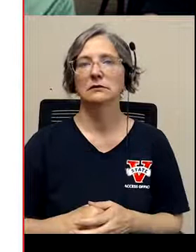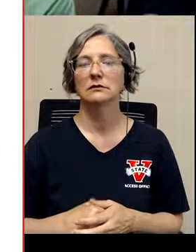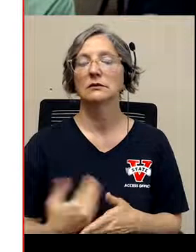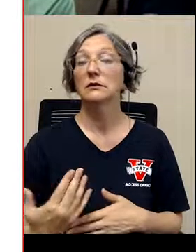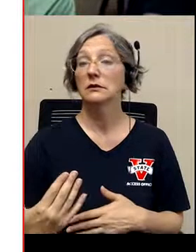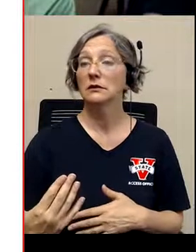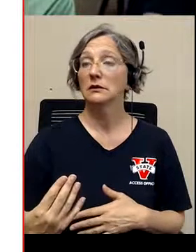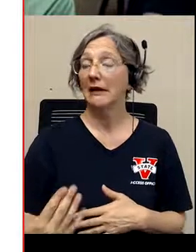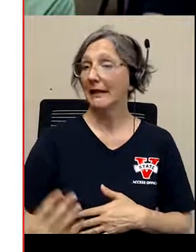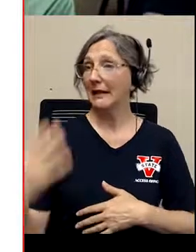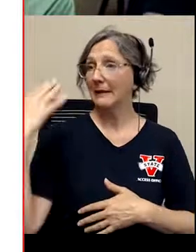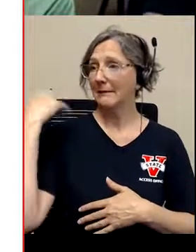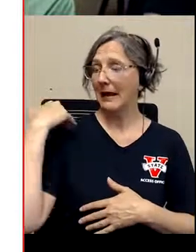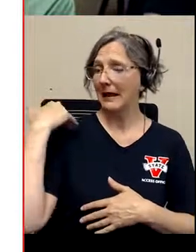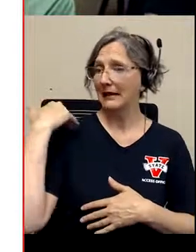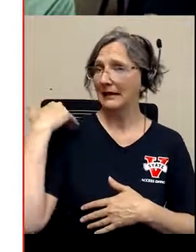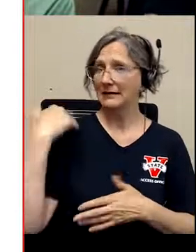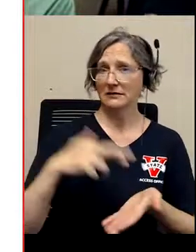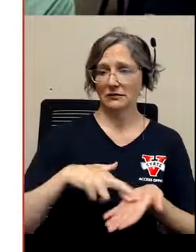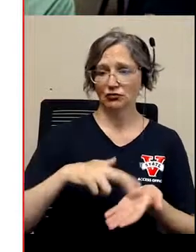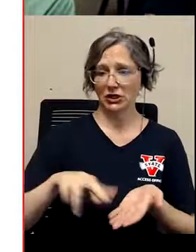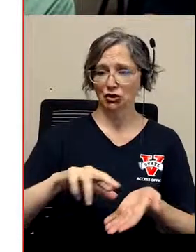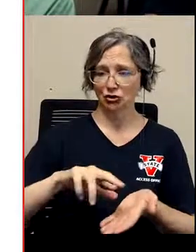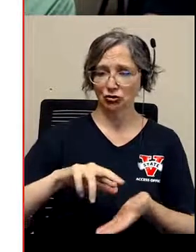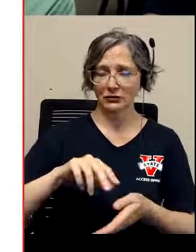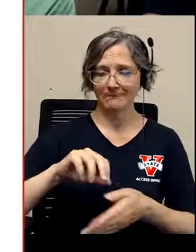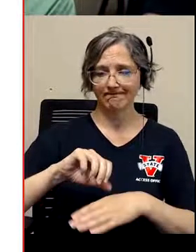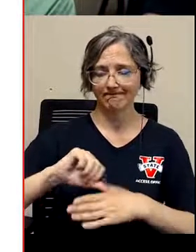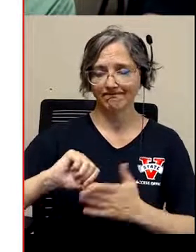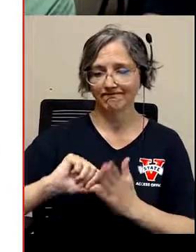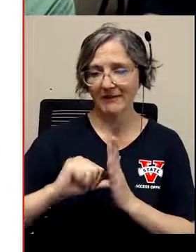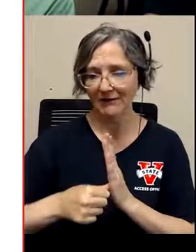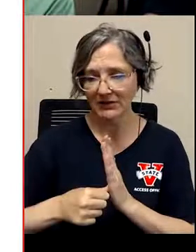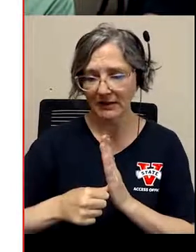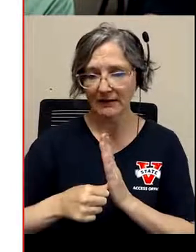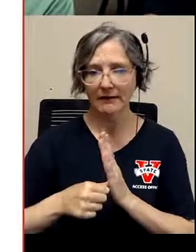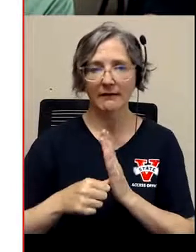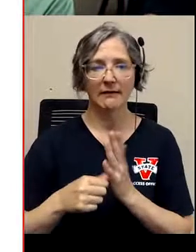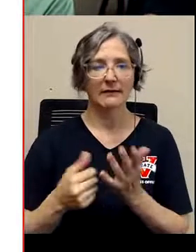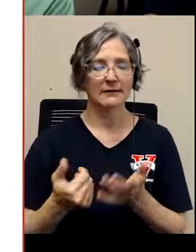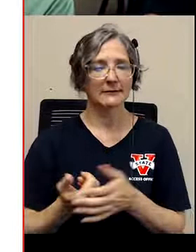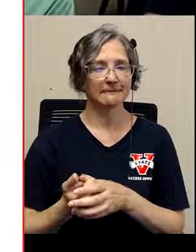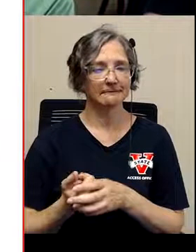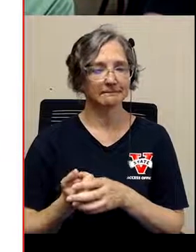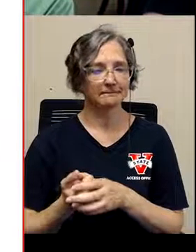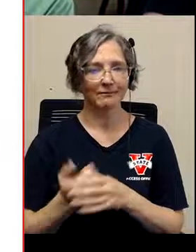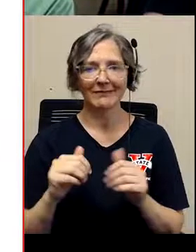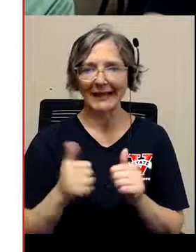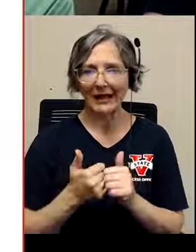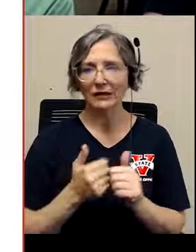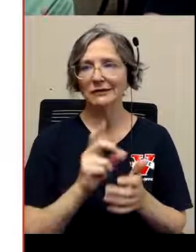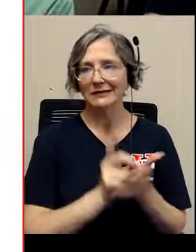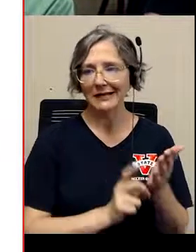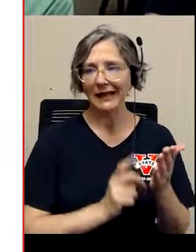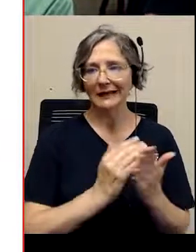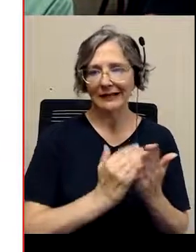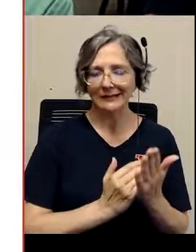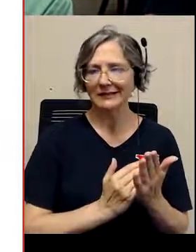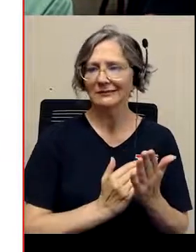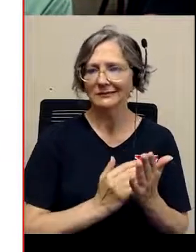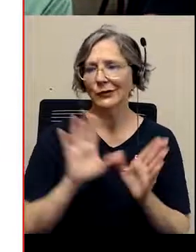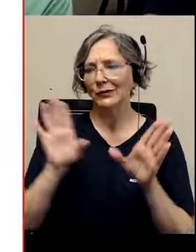much emphasis in the research and what we were doing in our lesson design had to do with cognition and